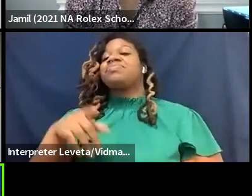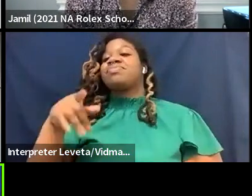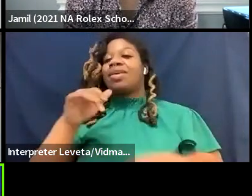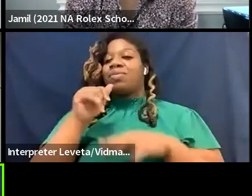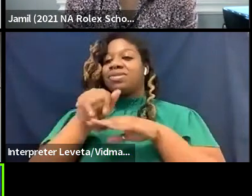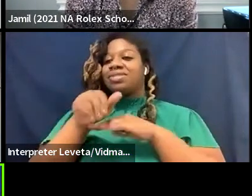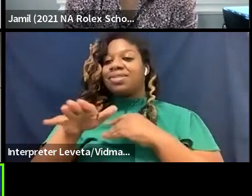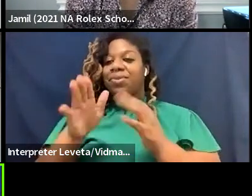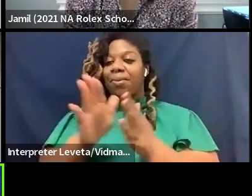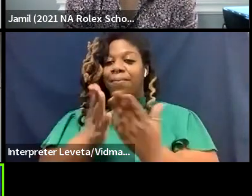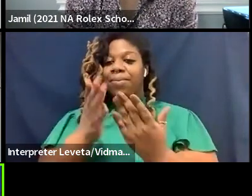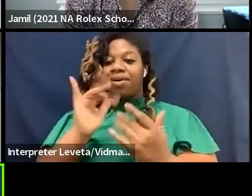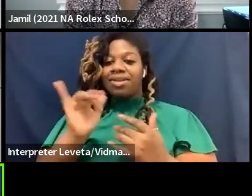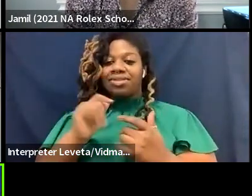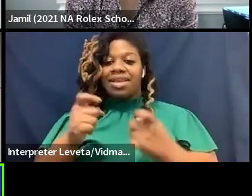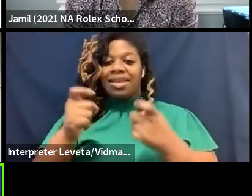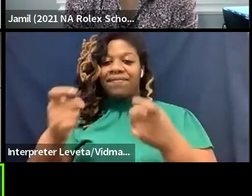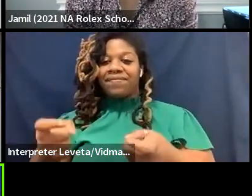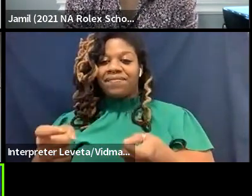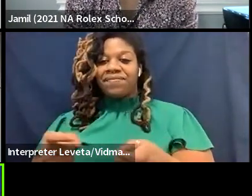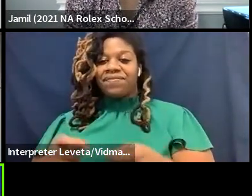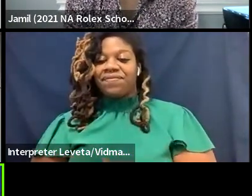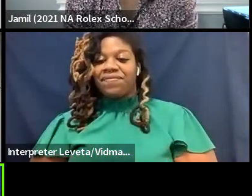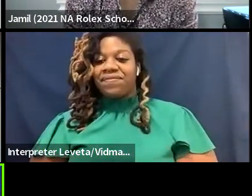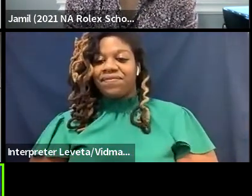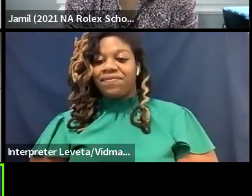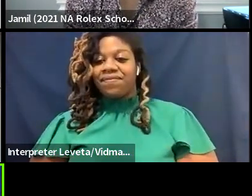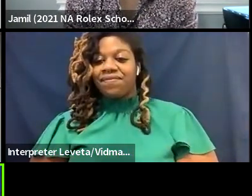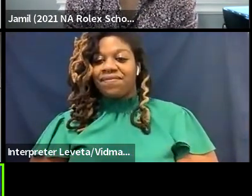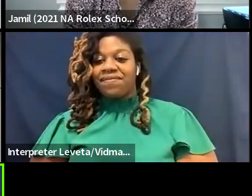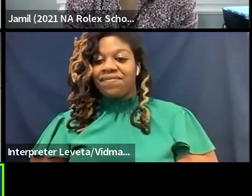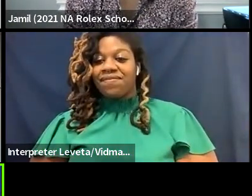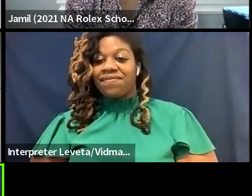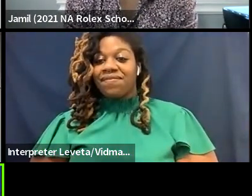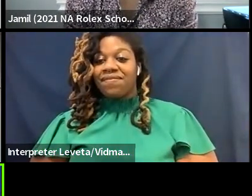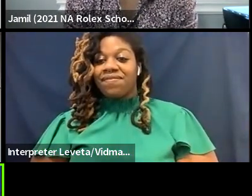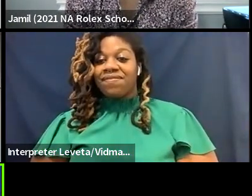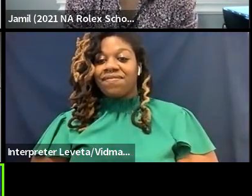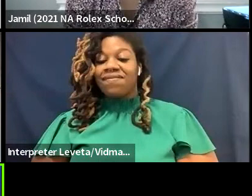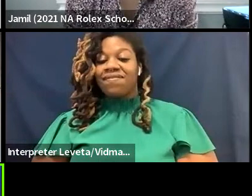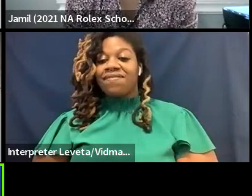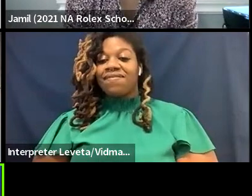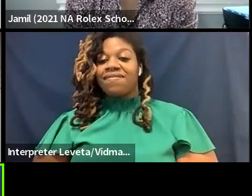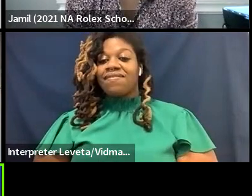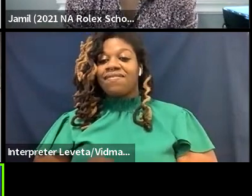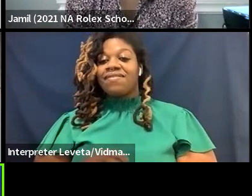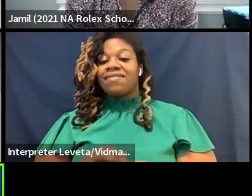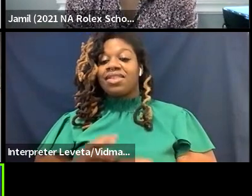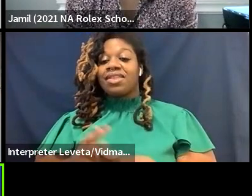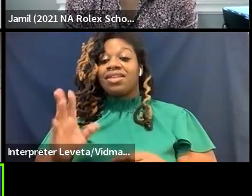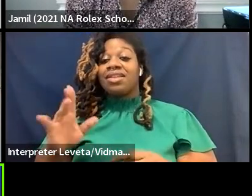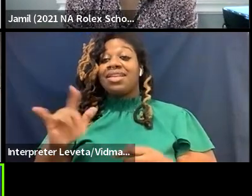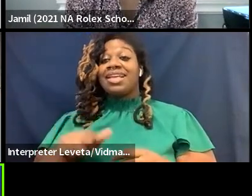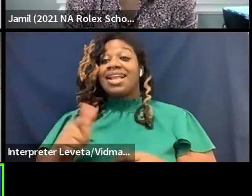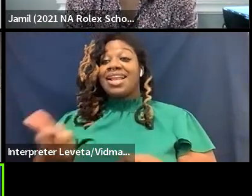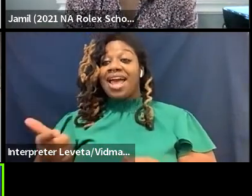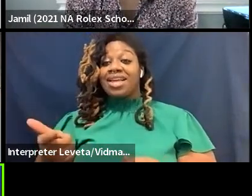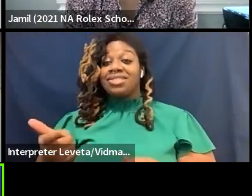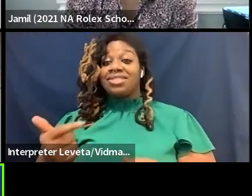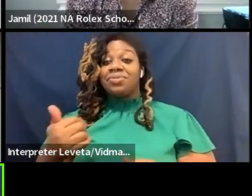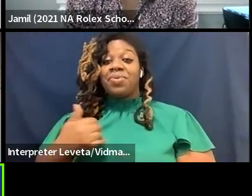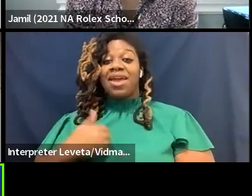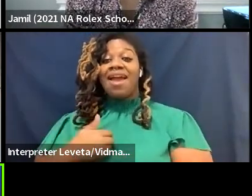minute. While you're putting your answers in the chat, Q, please be monitoring the chat. Up next, we have our